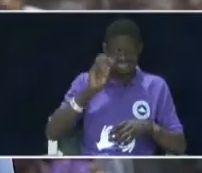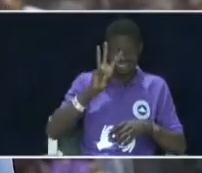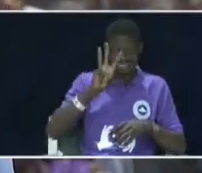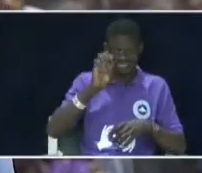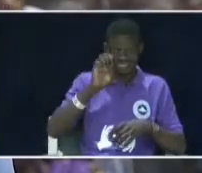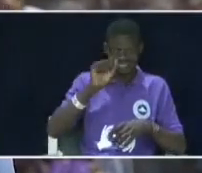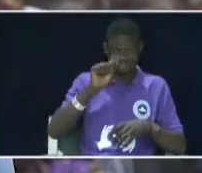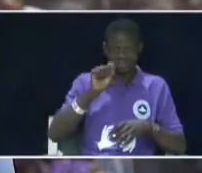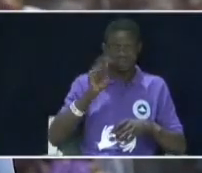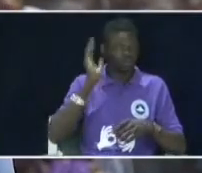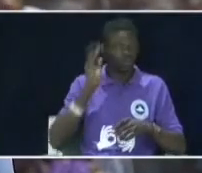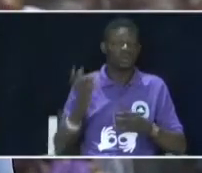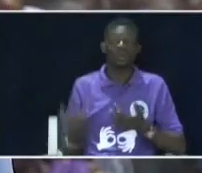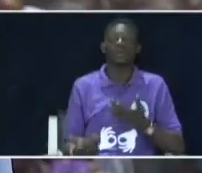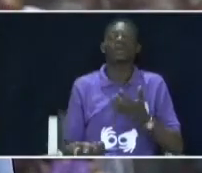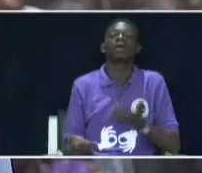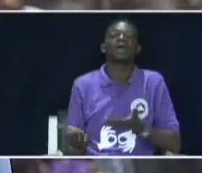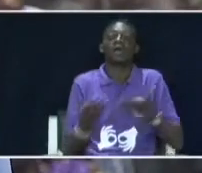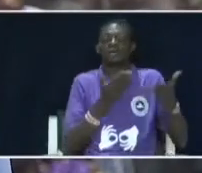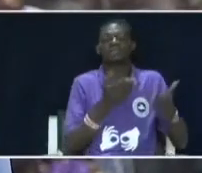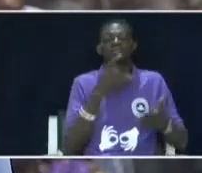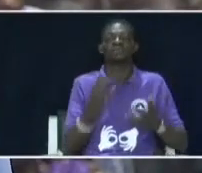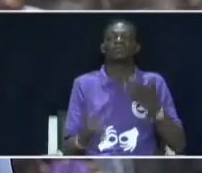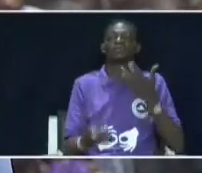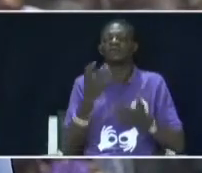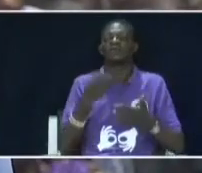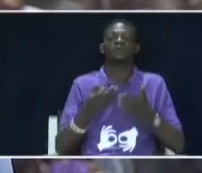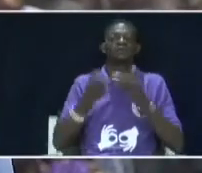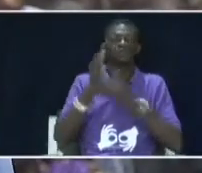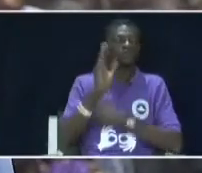will carry the fire of God.